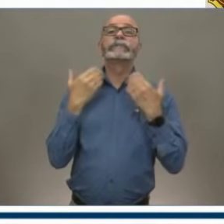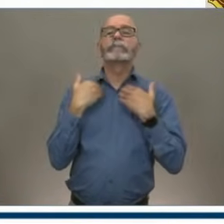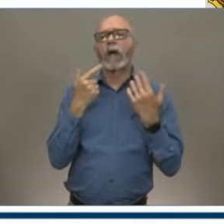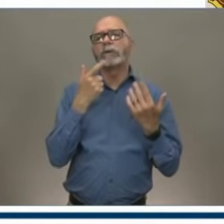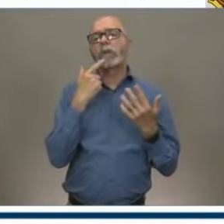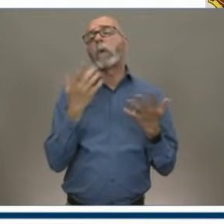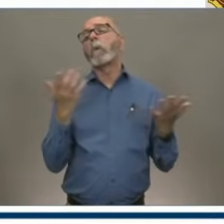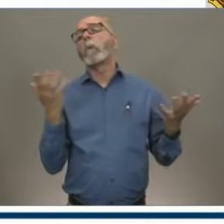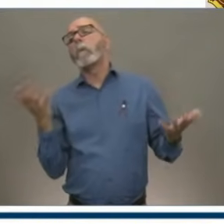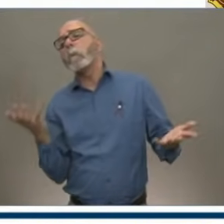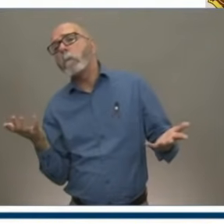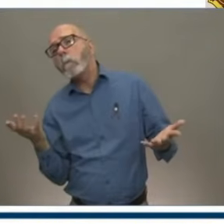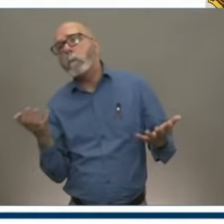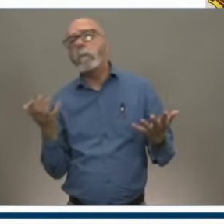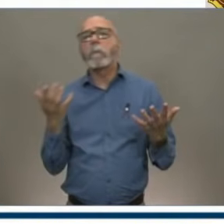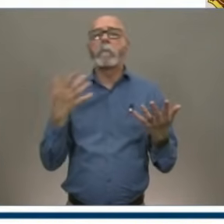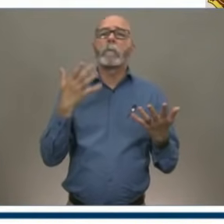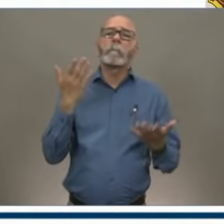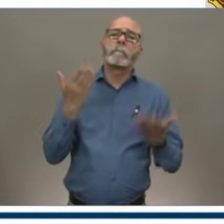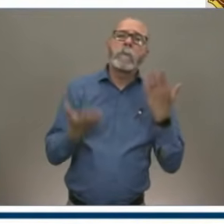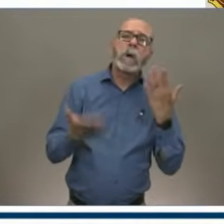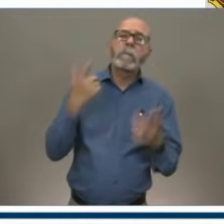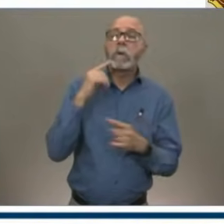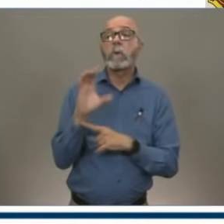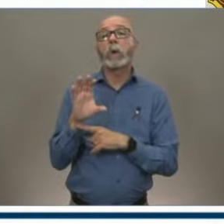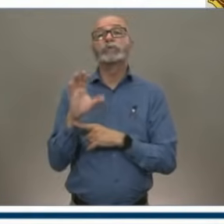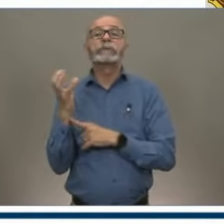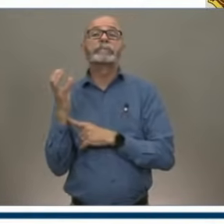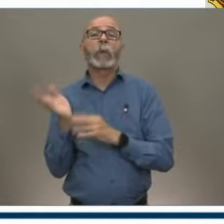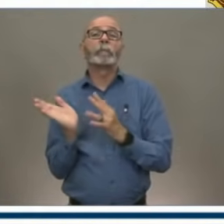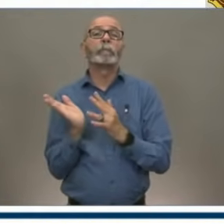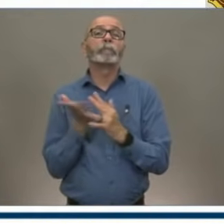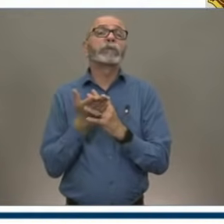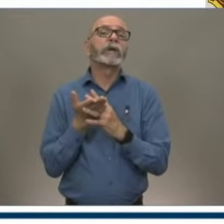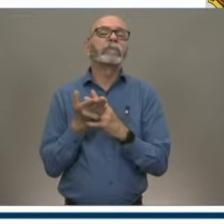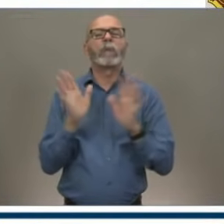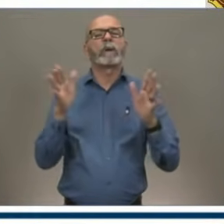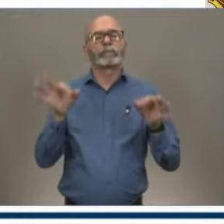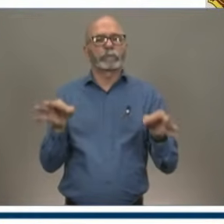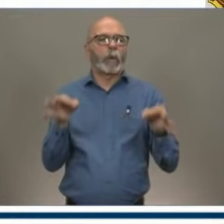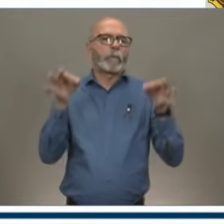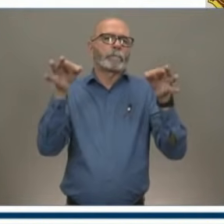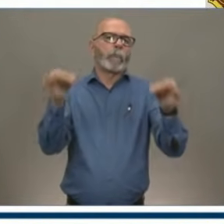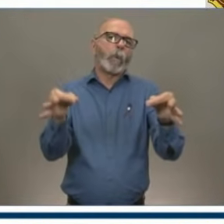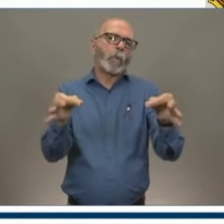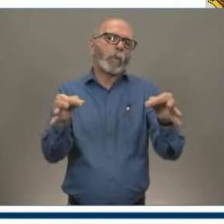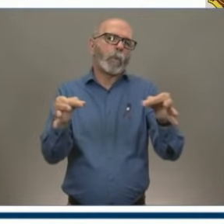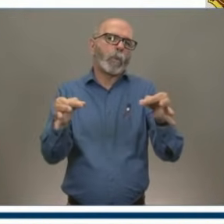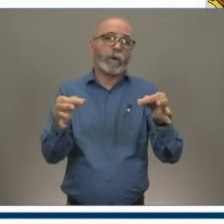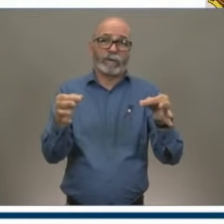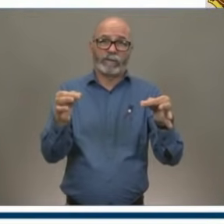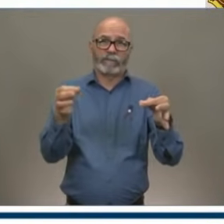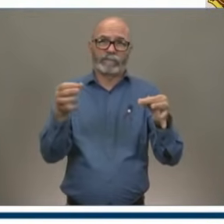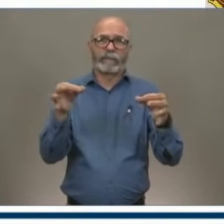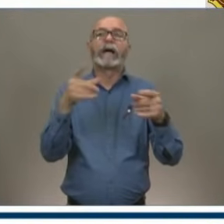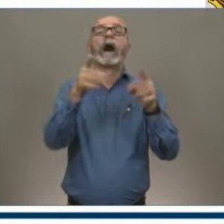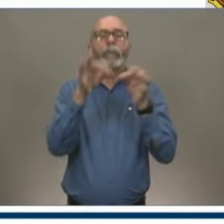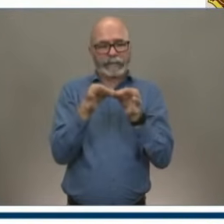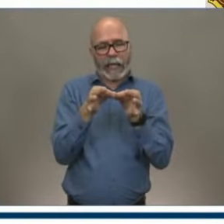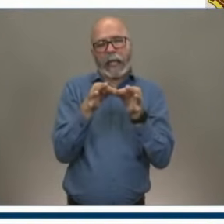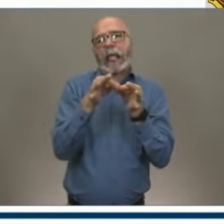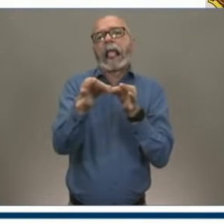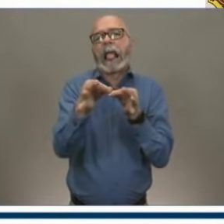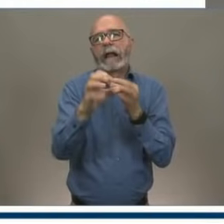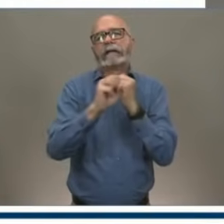the upcoming Christmas break. Where are those, and is that something you're seriously considering now, given what we've seen?